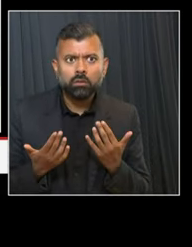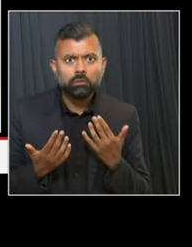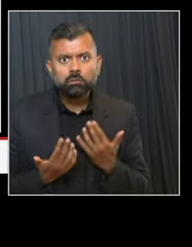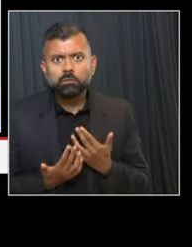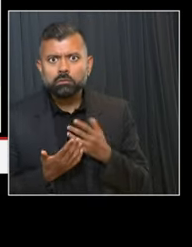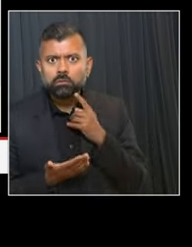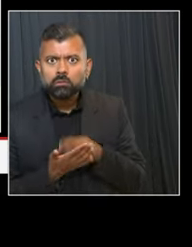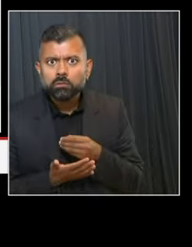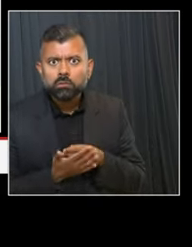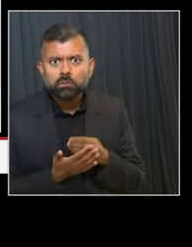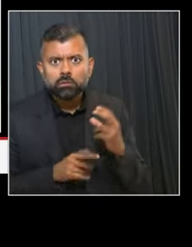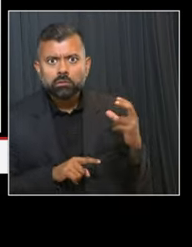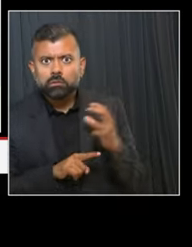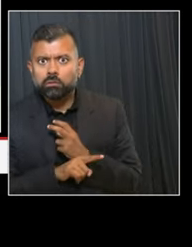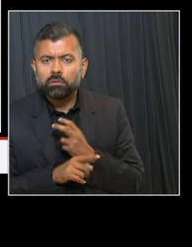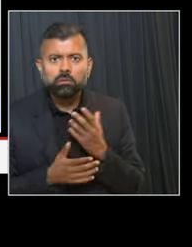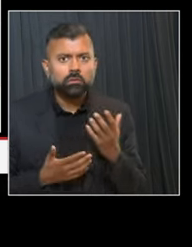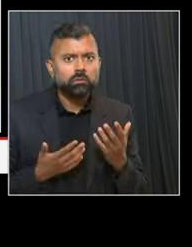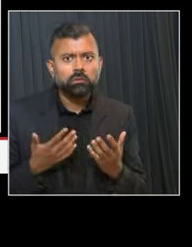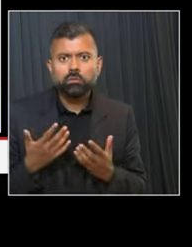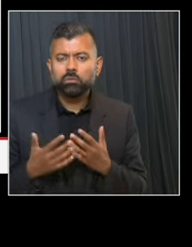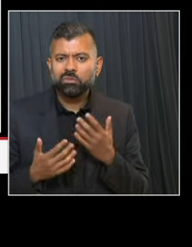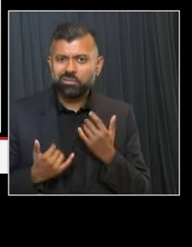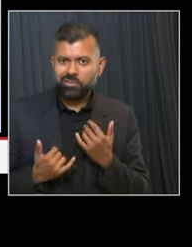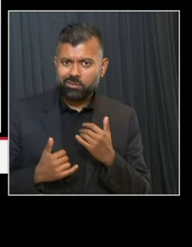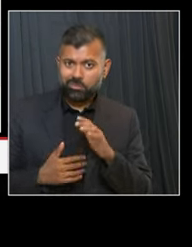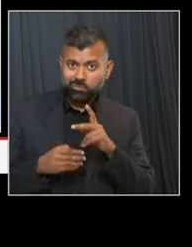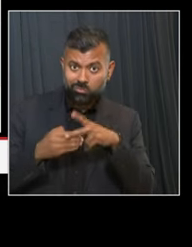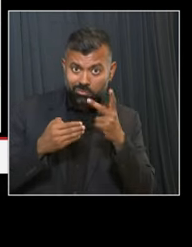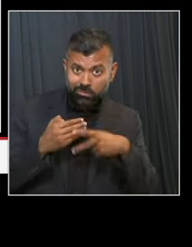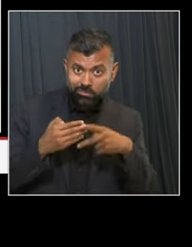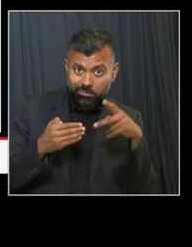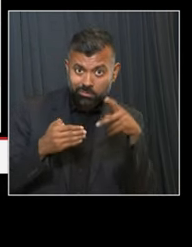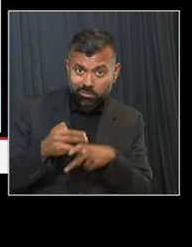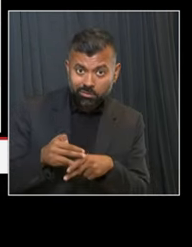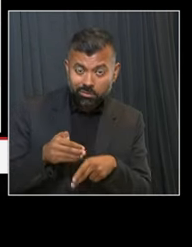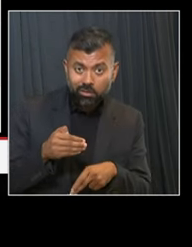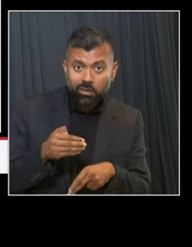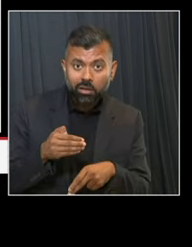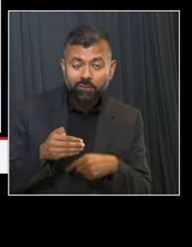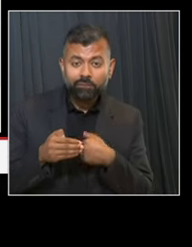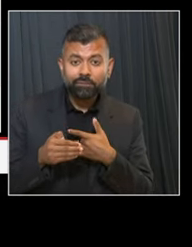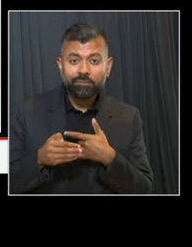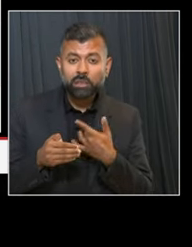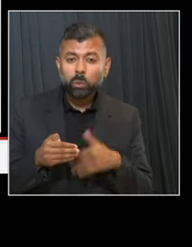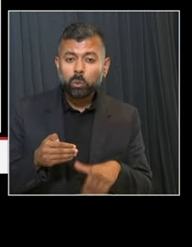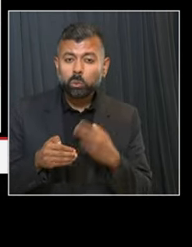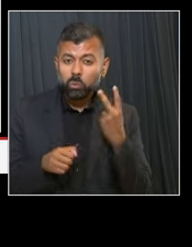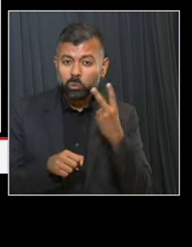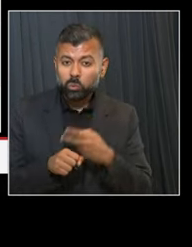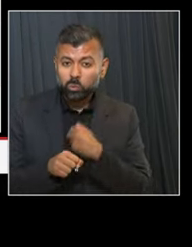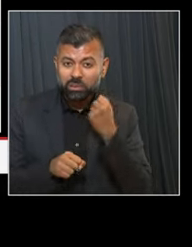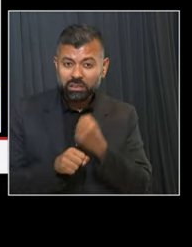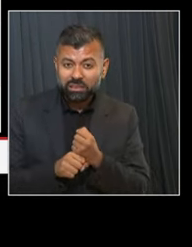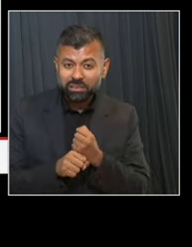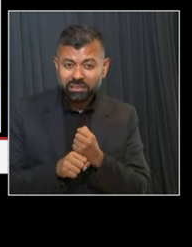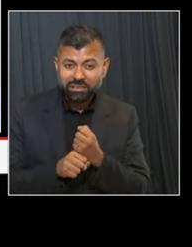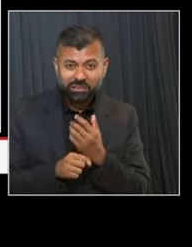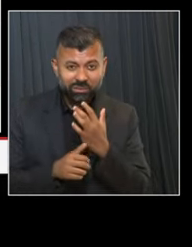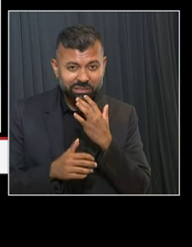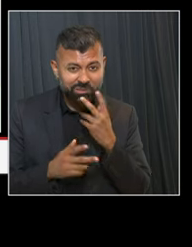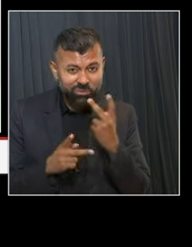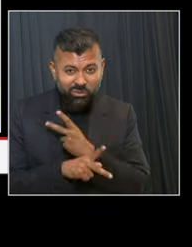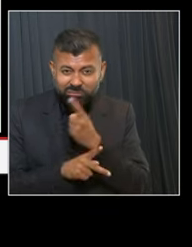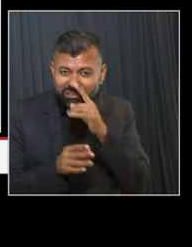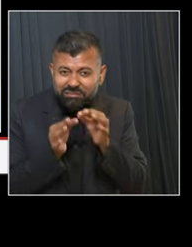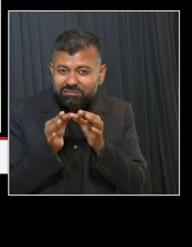is substantial, and if we look at from 2 years ago, it starts to get more substantial. So what you're